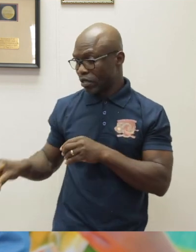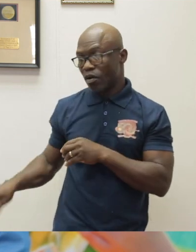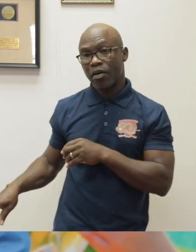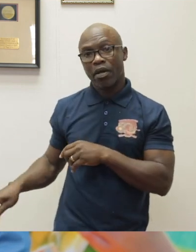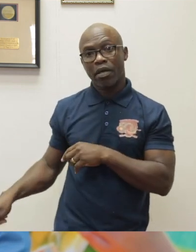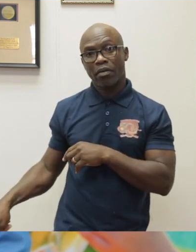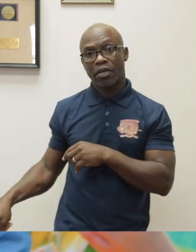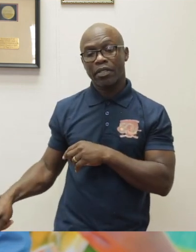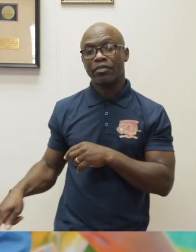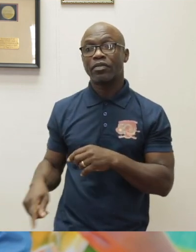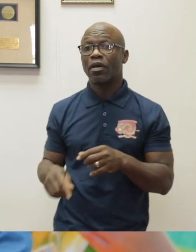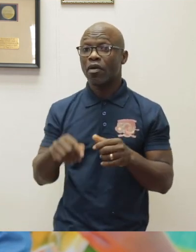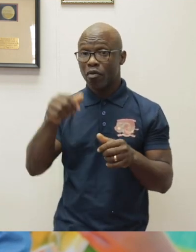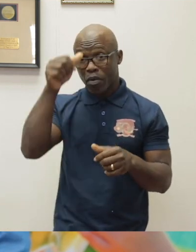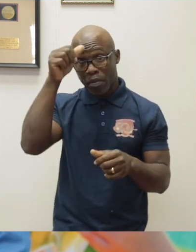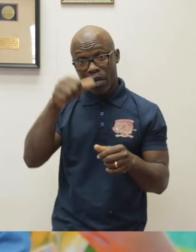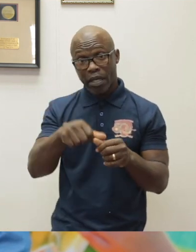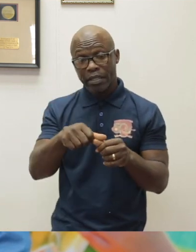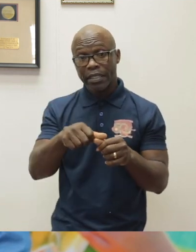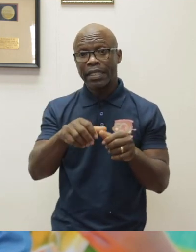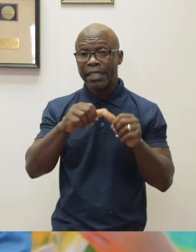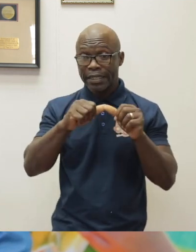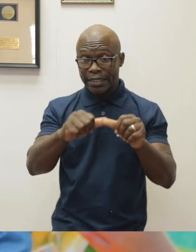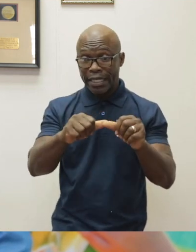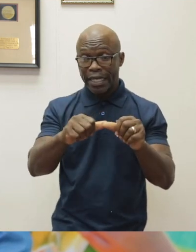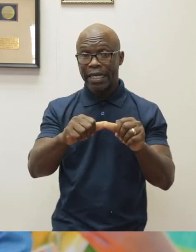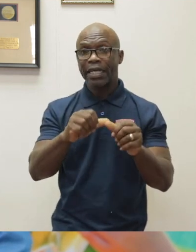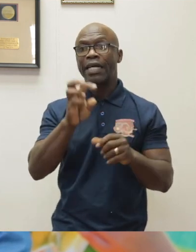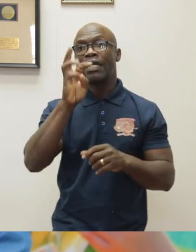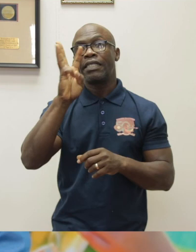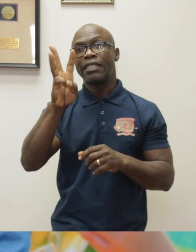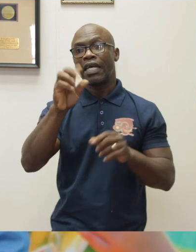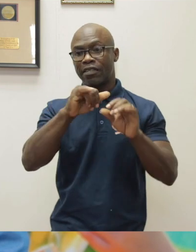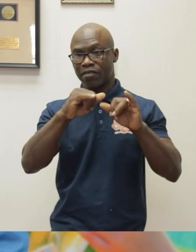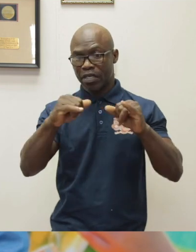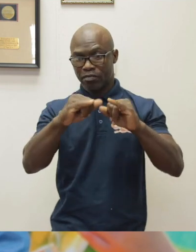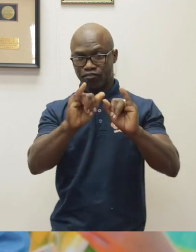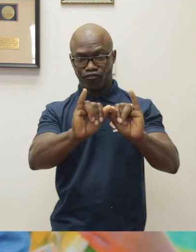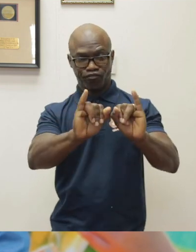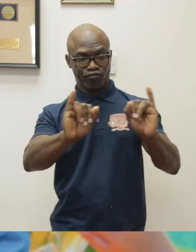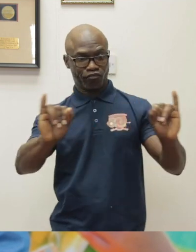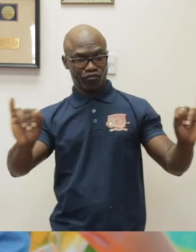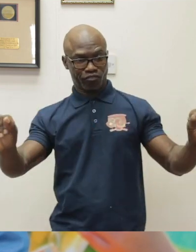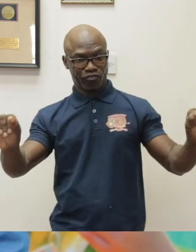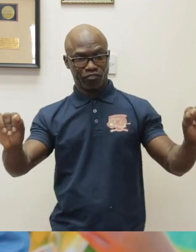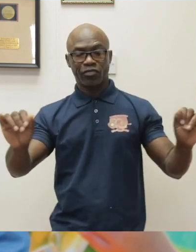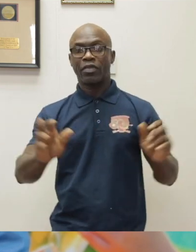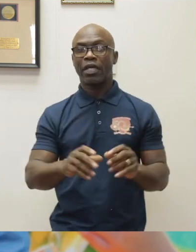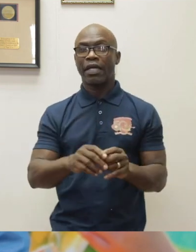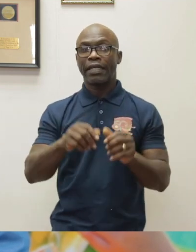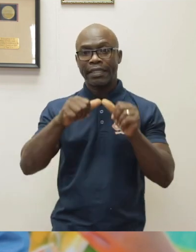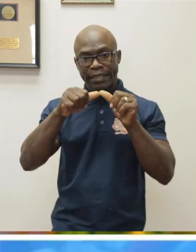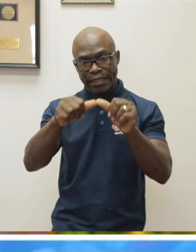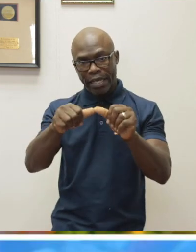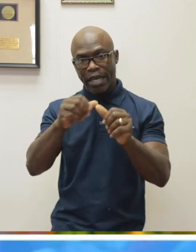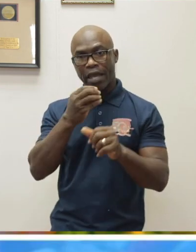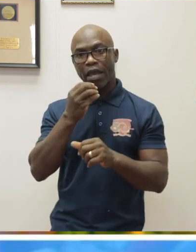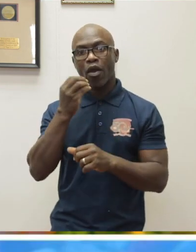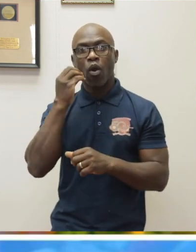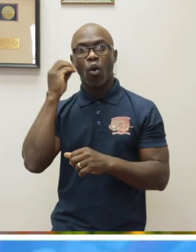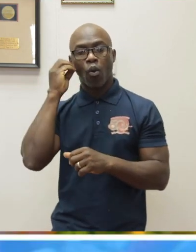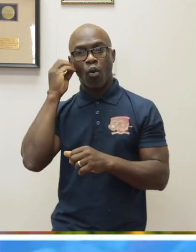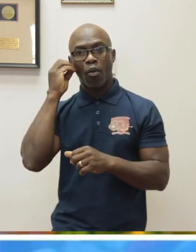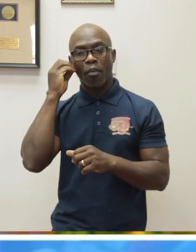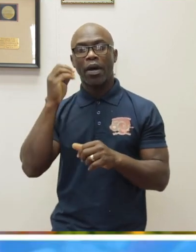Most importantly, stay 6 feet apart from each other. Stay at home and stay safe. Good